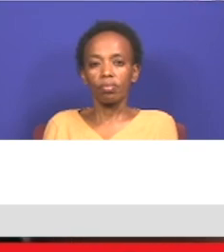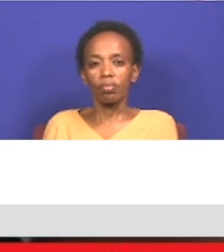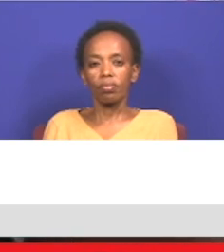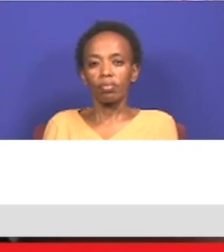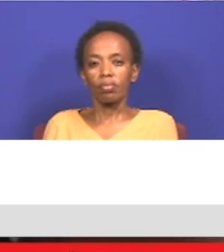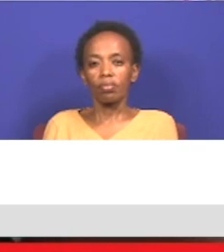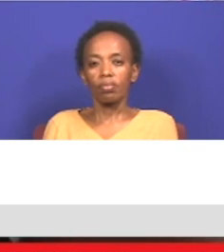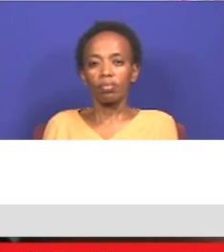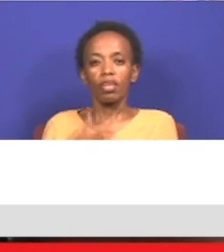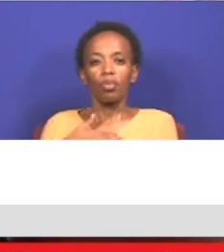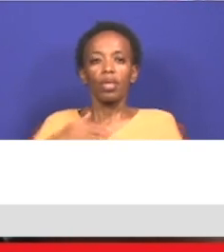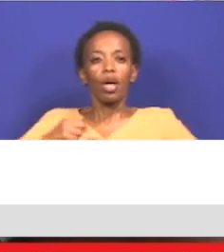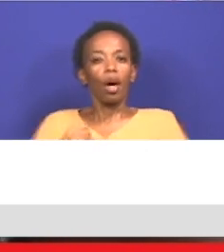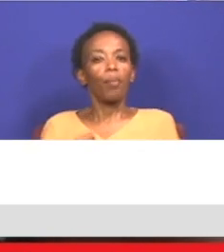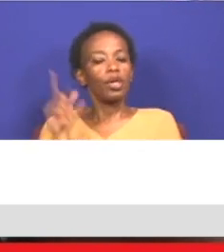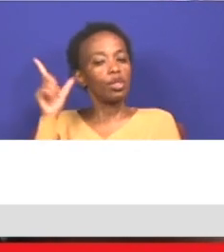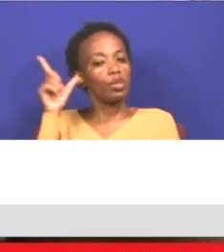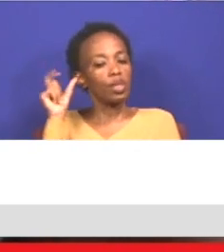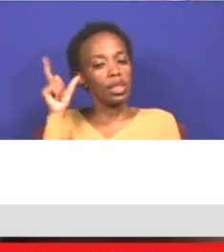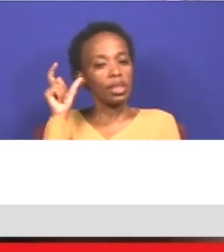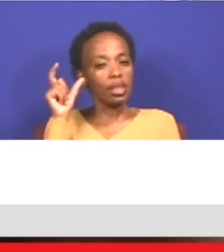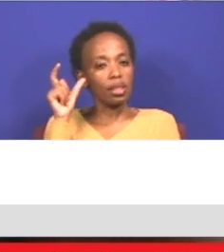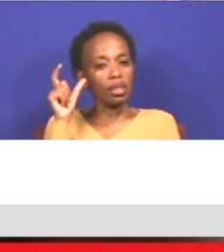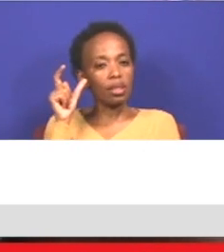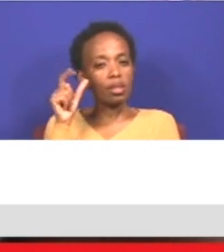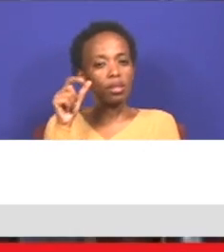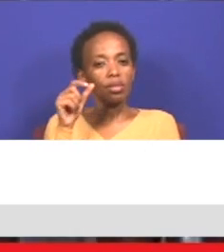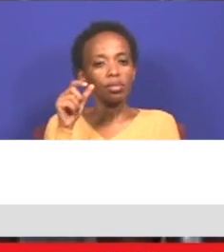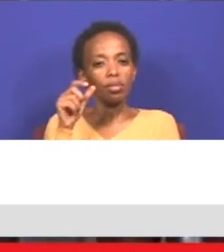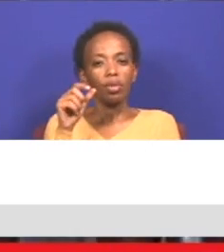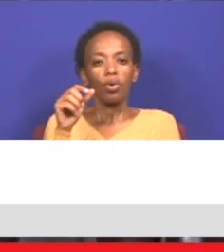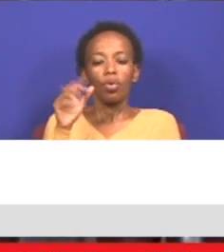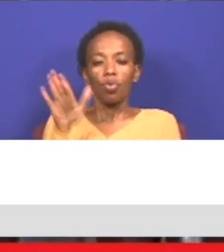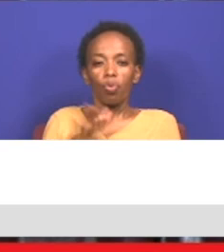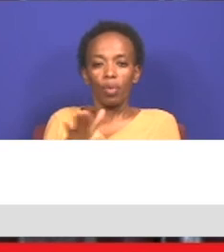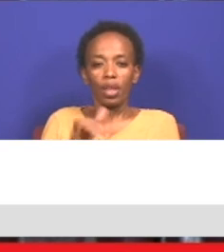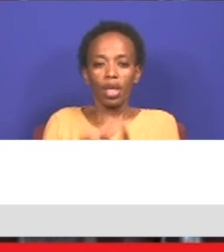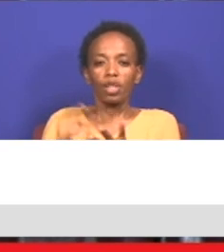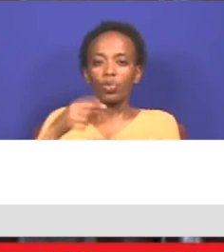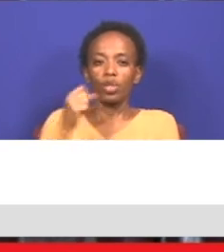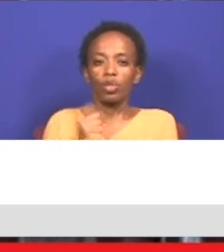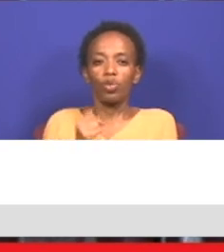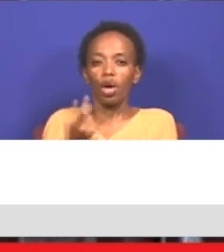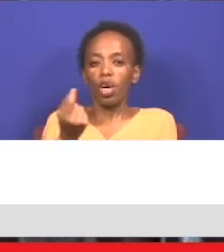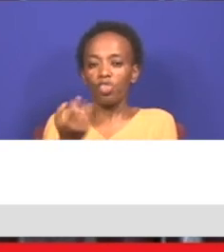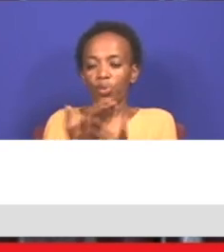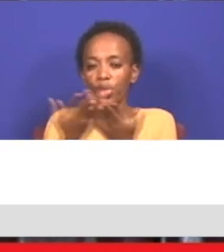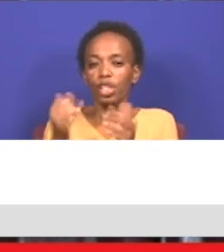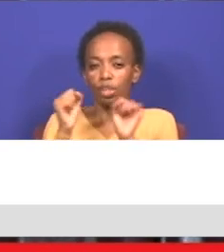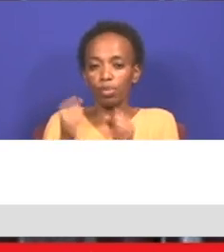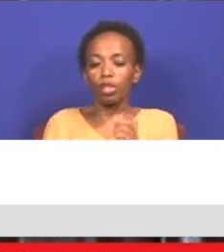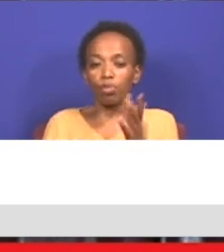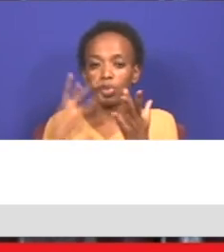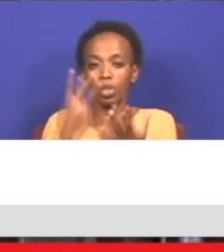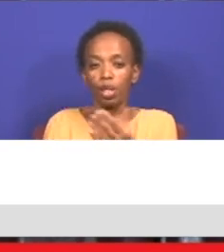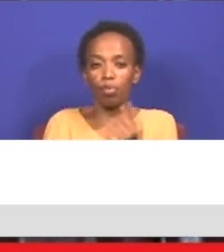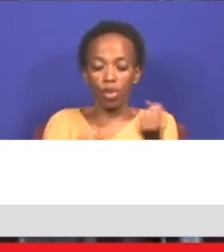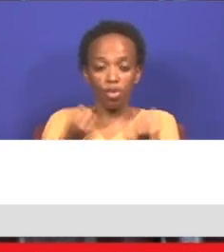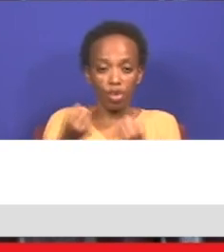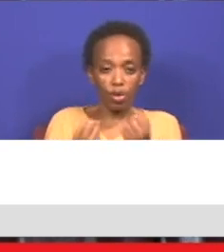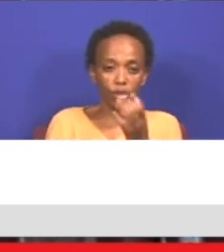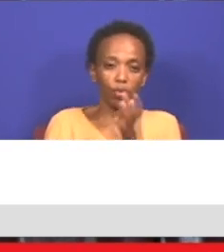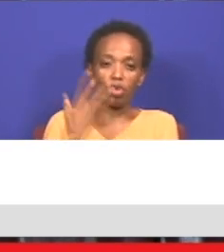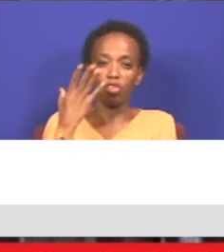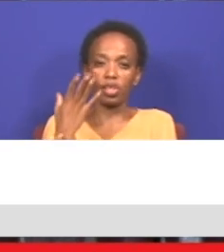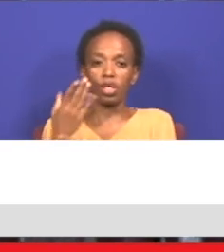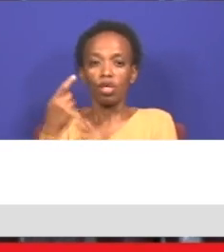I was very happy to listen to Madam Kabashe that if we do a few things, we can double the vehicles being manufactured